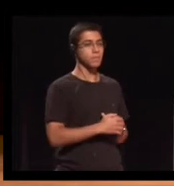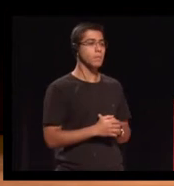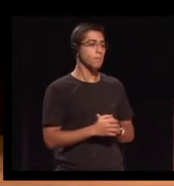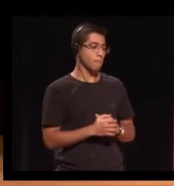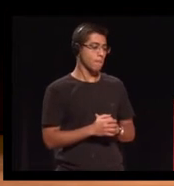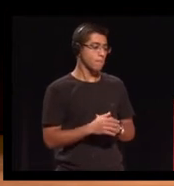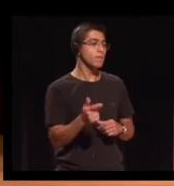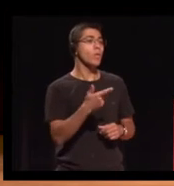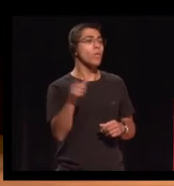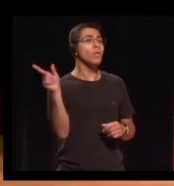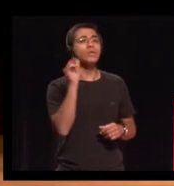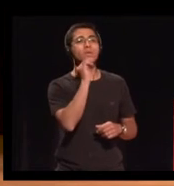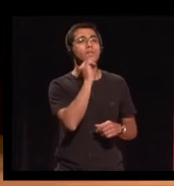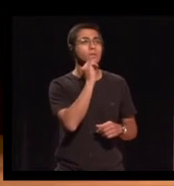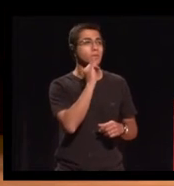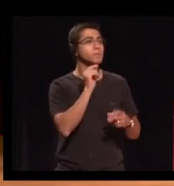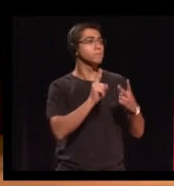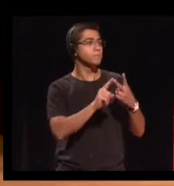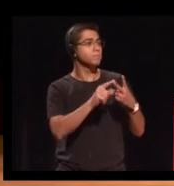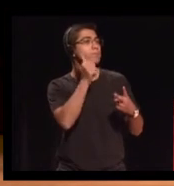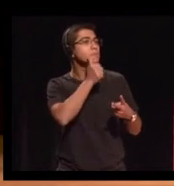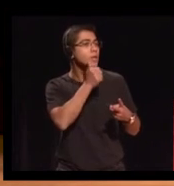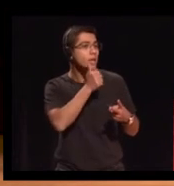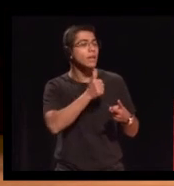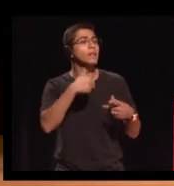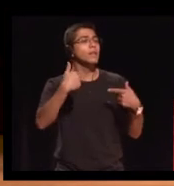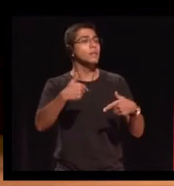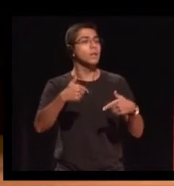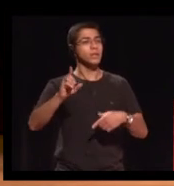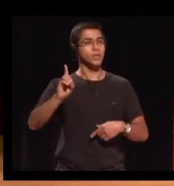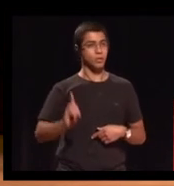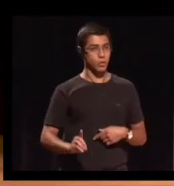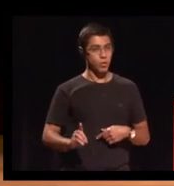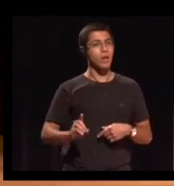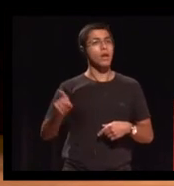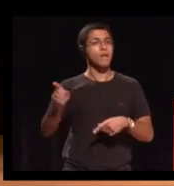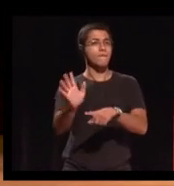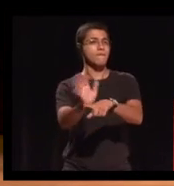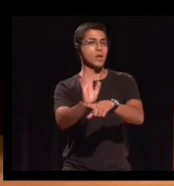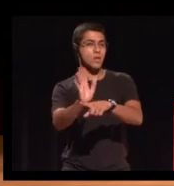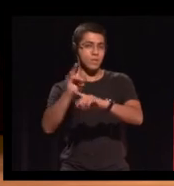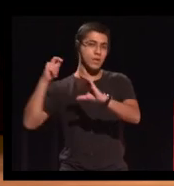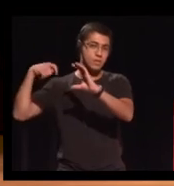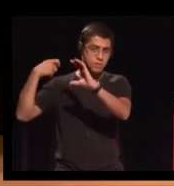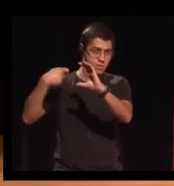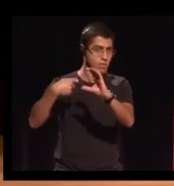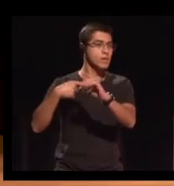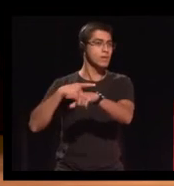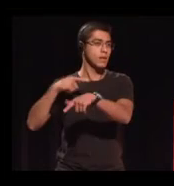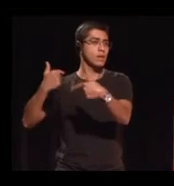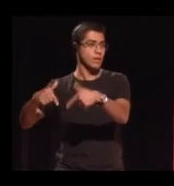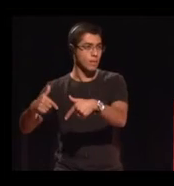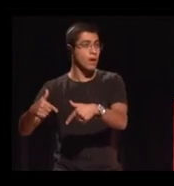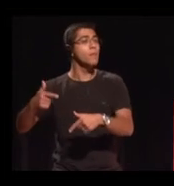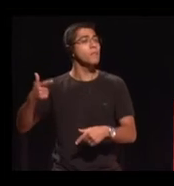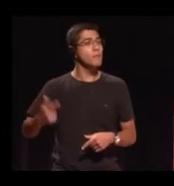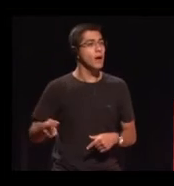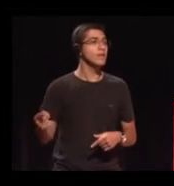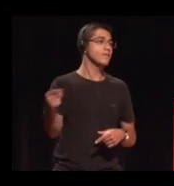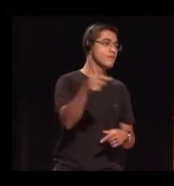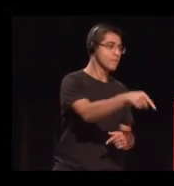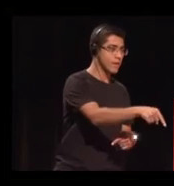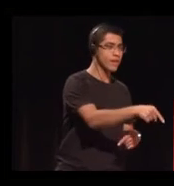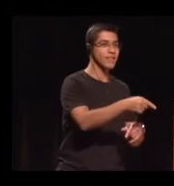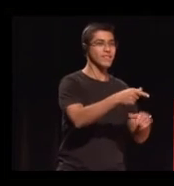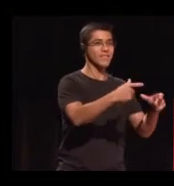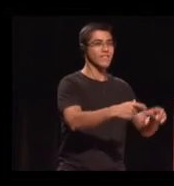and director, and she was coming to the lab, and still coming to the lab, to test her ideas and find collaborators. One of our pieces right